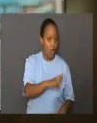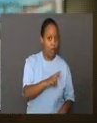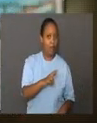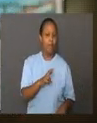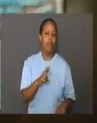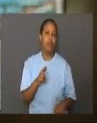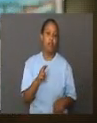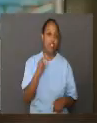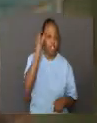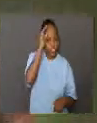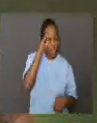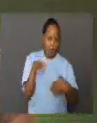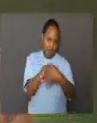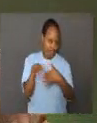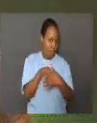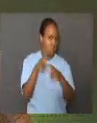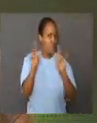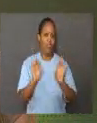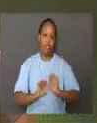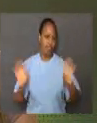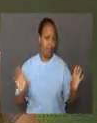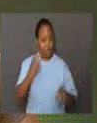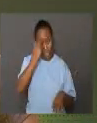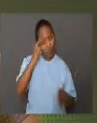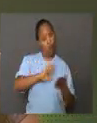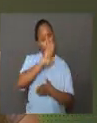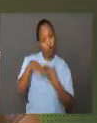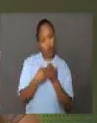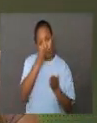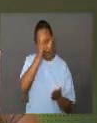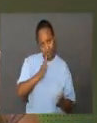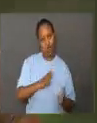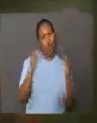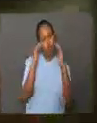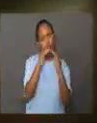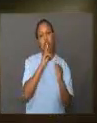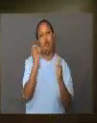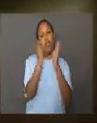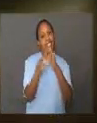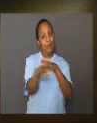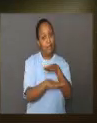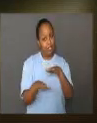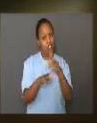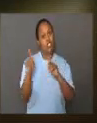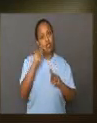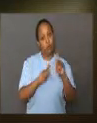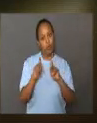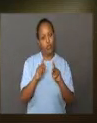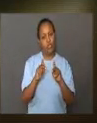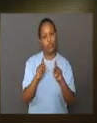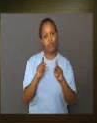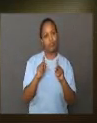cultural background. Because everyone is equal under the law, citizens are obliged